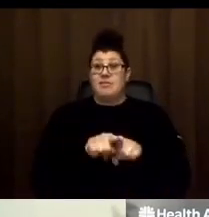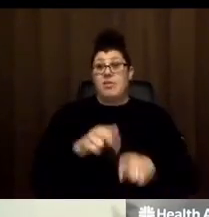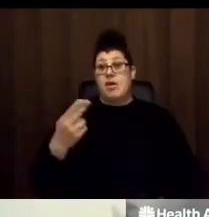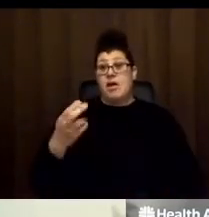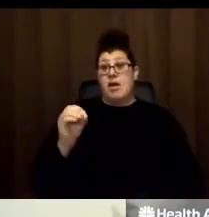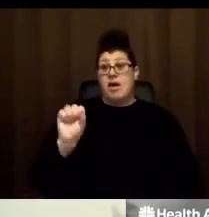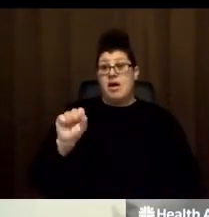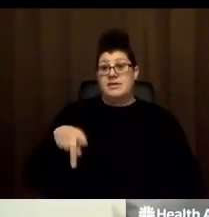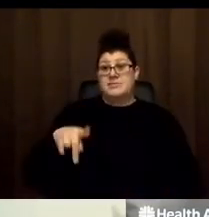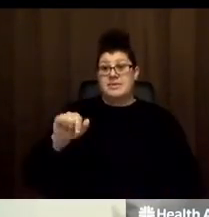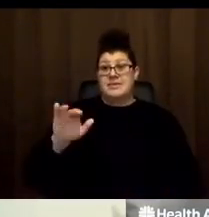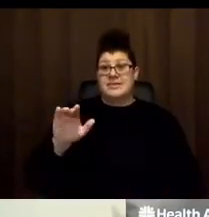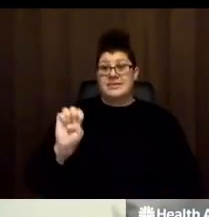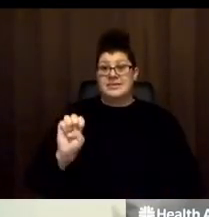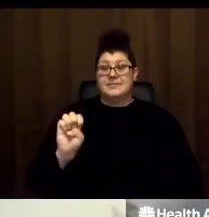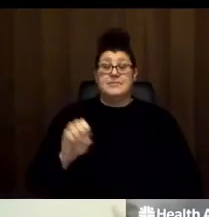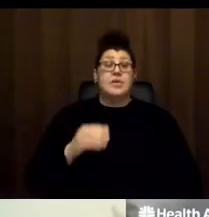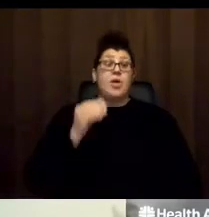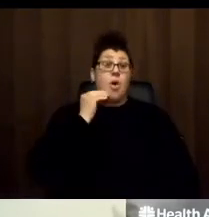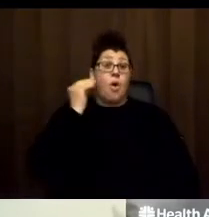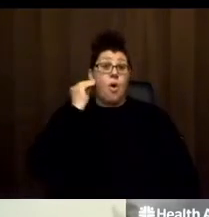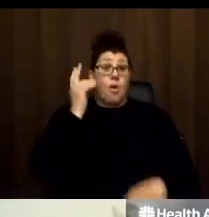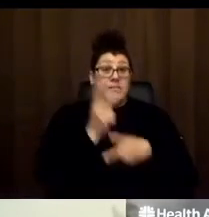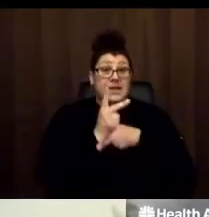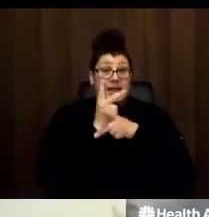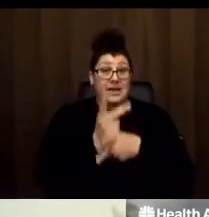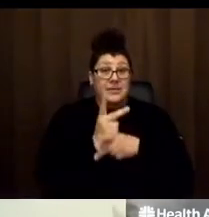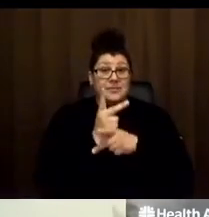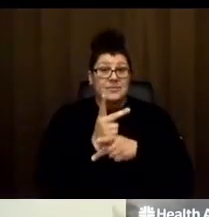First, home care and home health care.